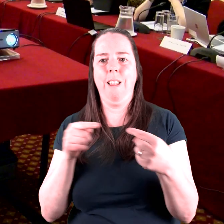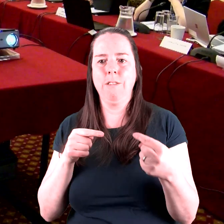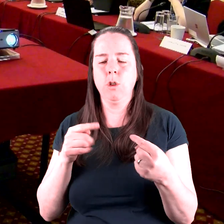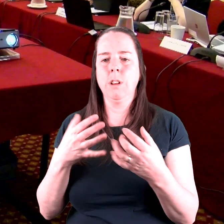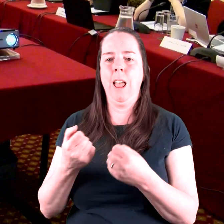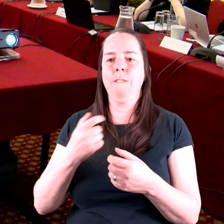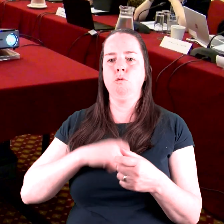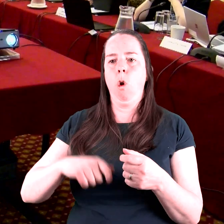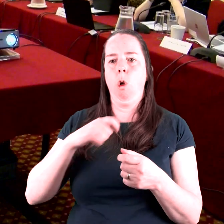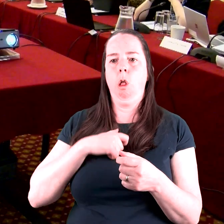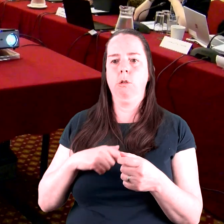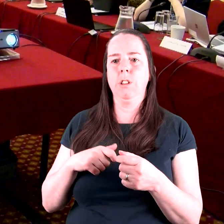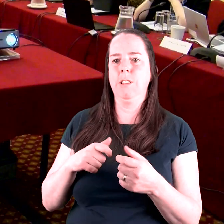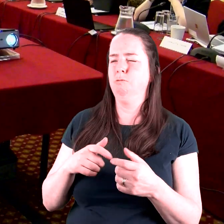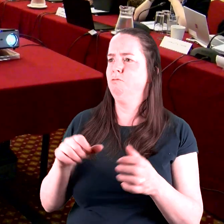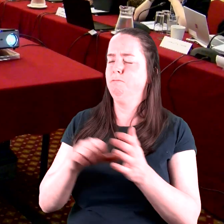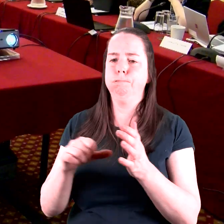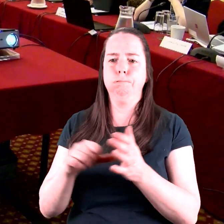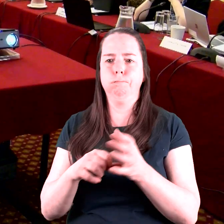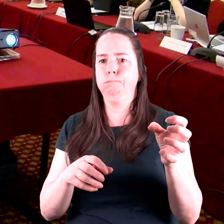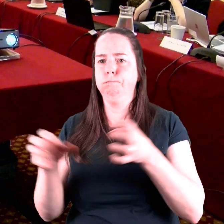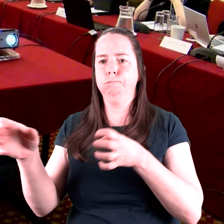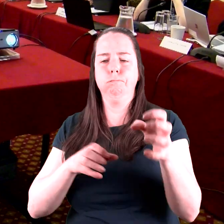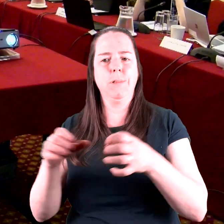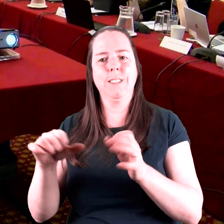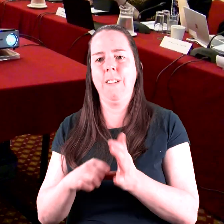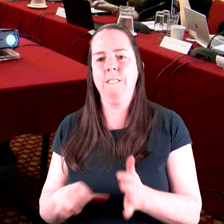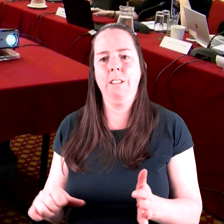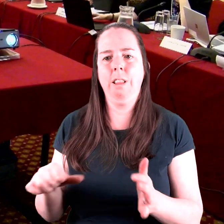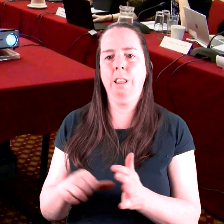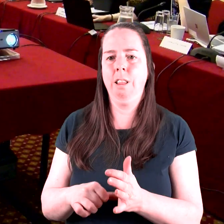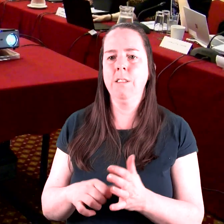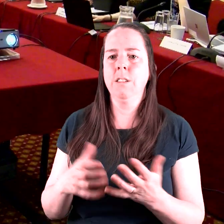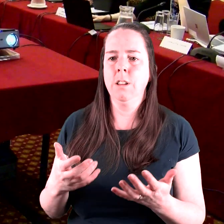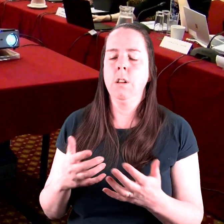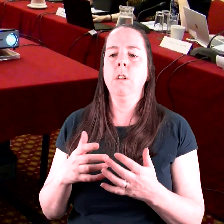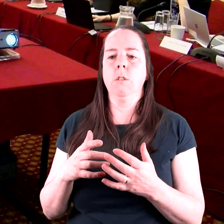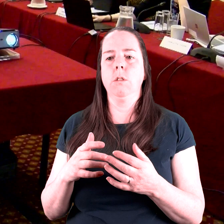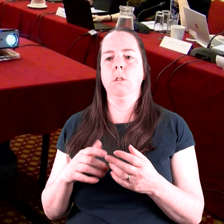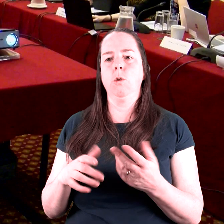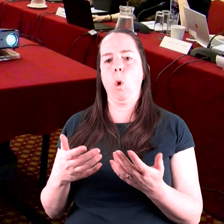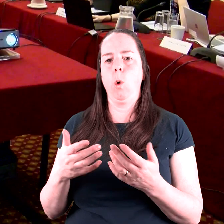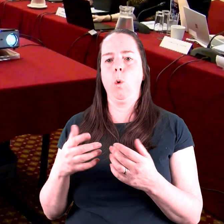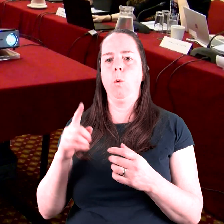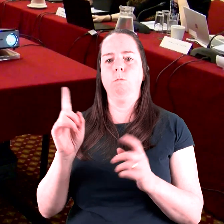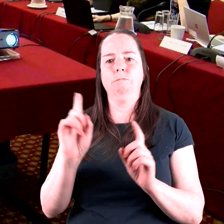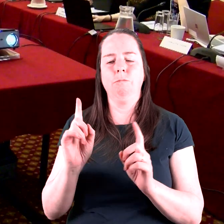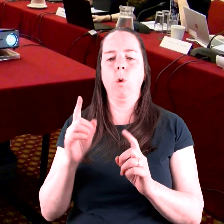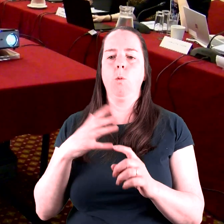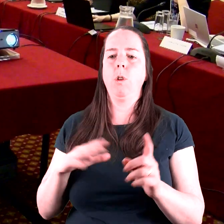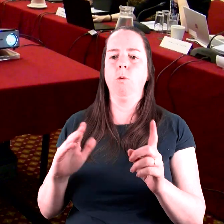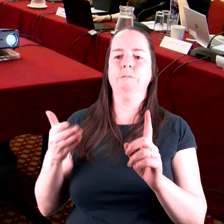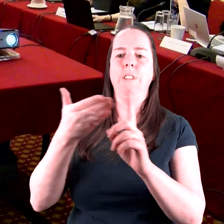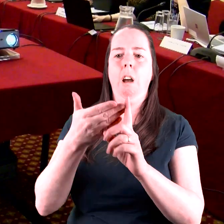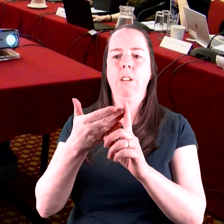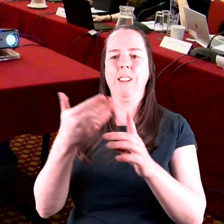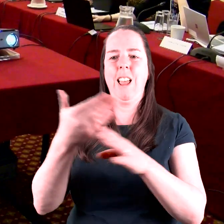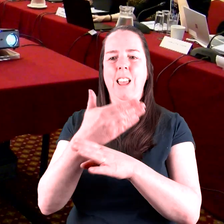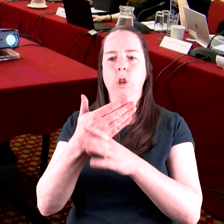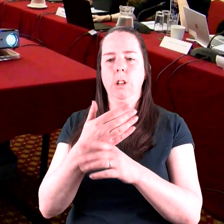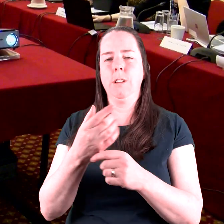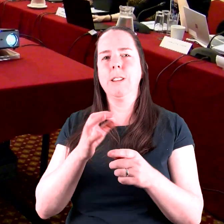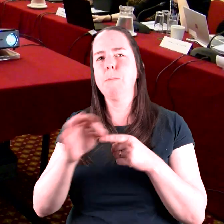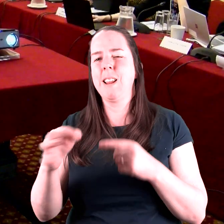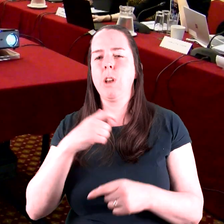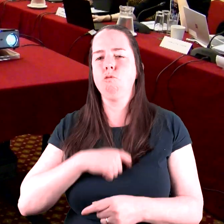we have roles that across our organisations are very difficult to recruit to, and therefore the second theme in workforce would be to target